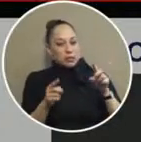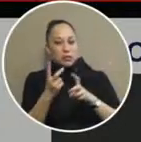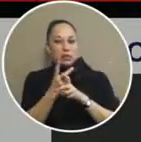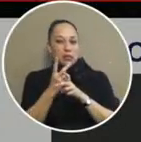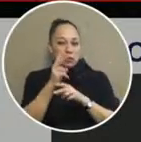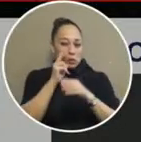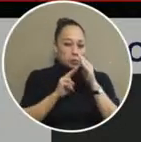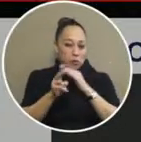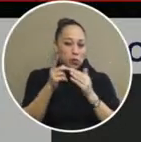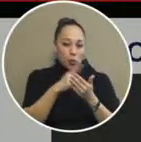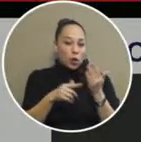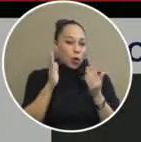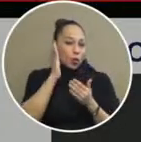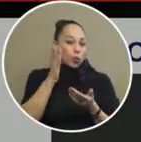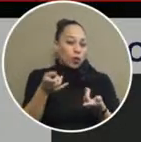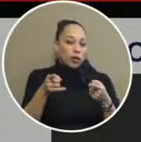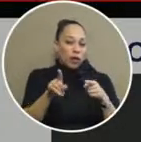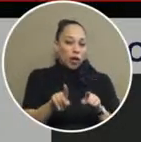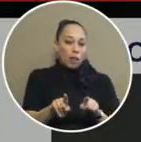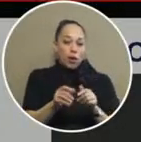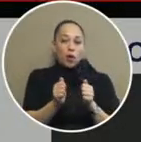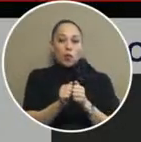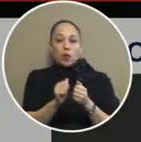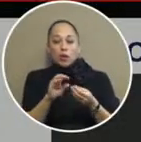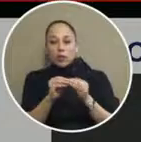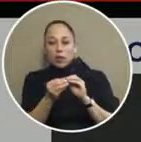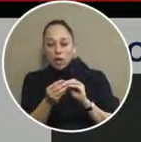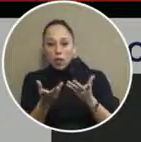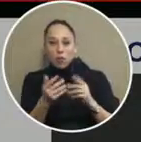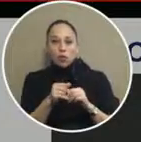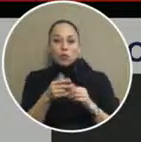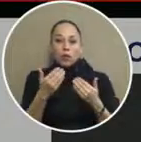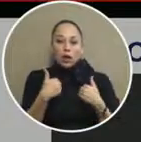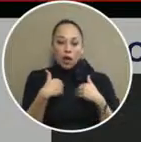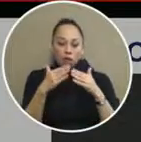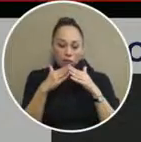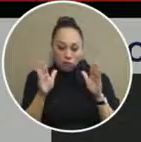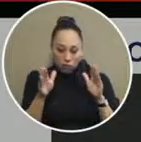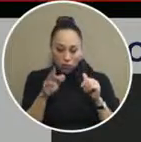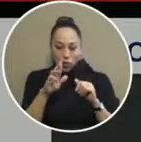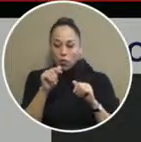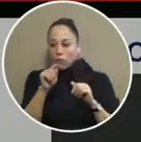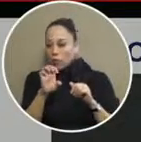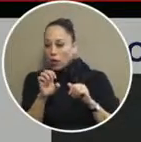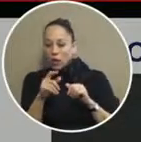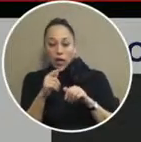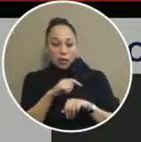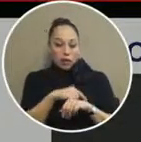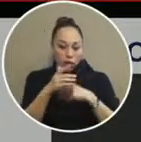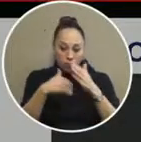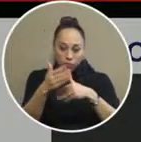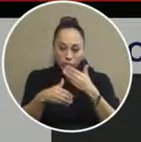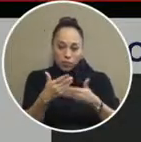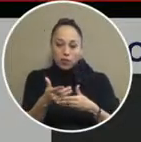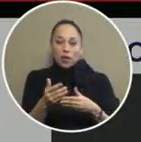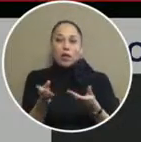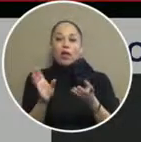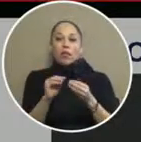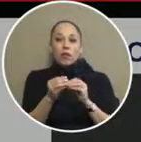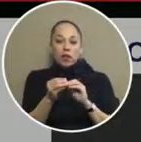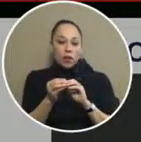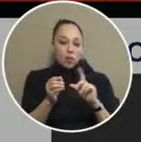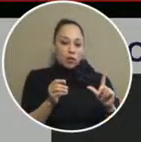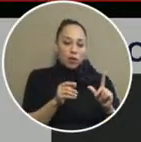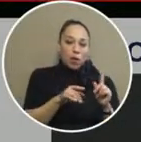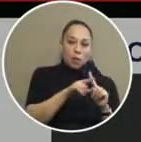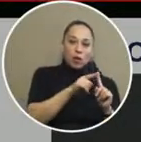predict what is going to happen with the number of positives, and we have a wide range. As the time goes by, the numbers on the left has been the